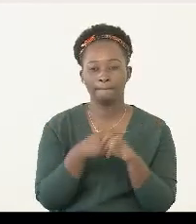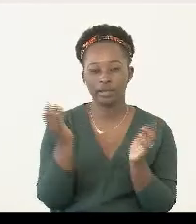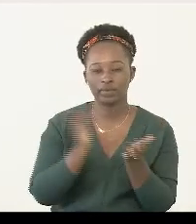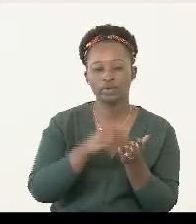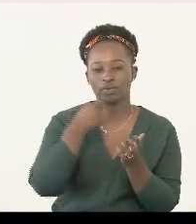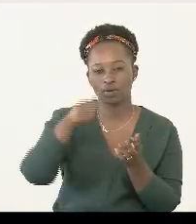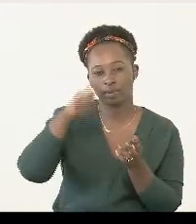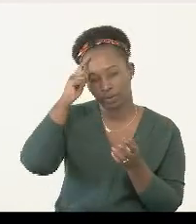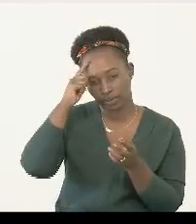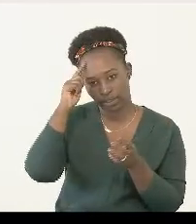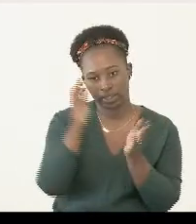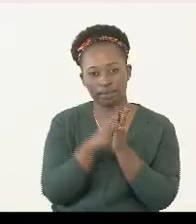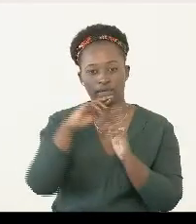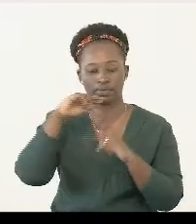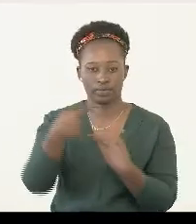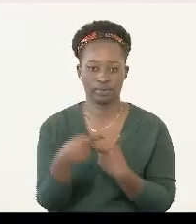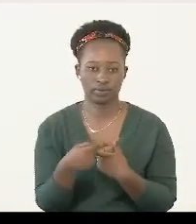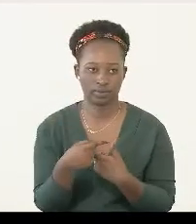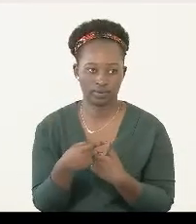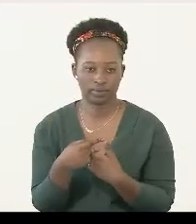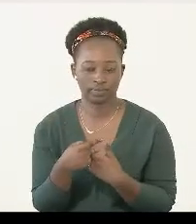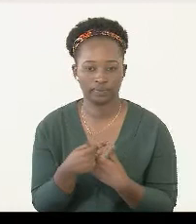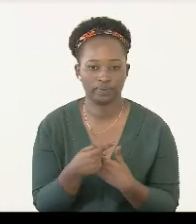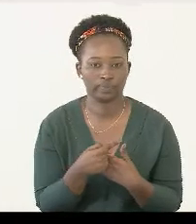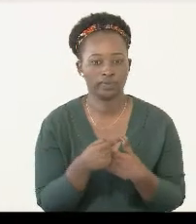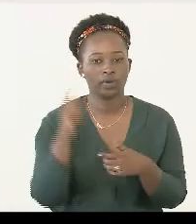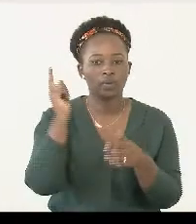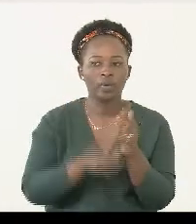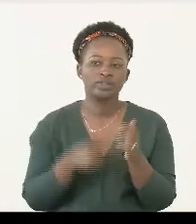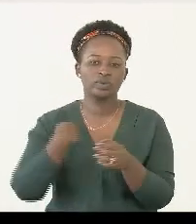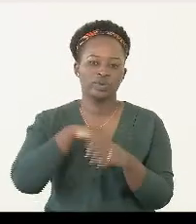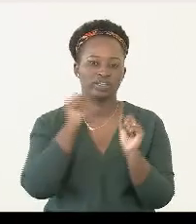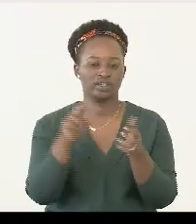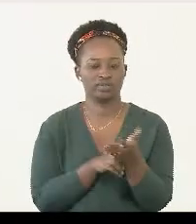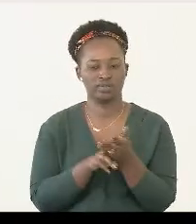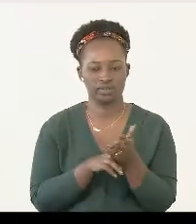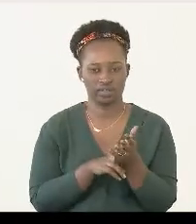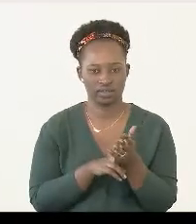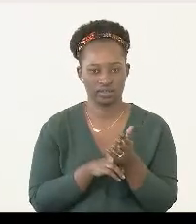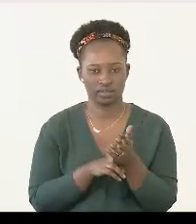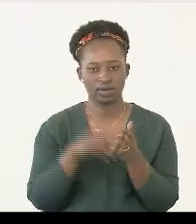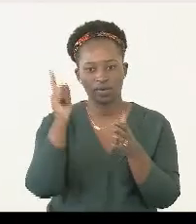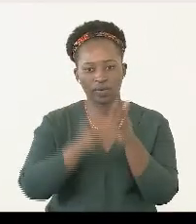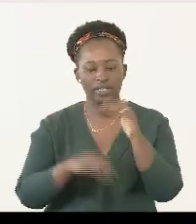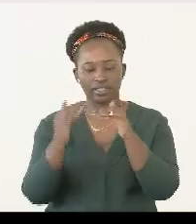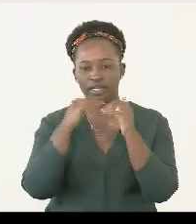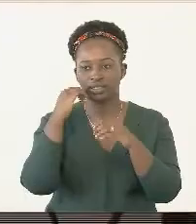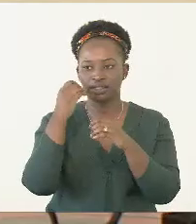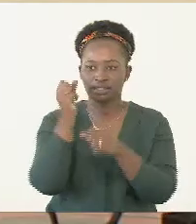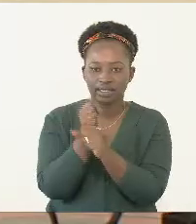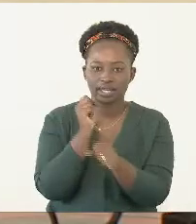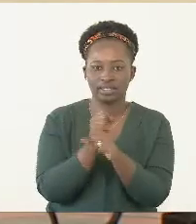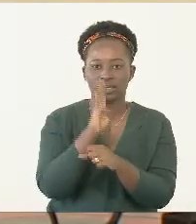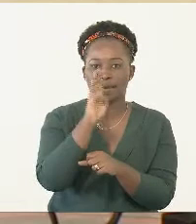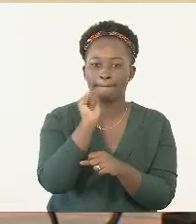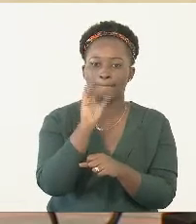ask ourselves, why couldn't they use others? At what rate does bacterium reproduce so